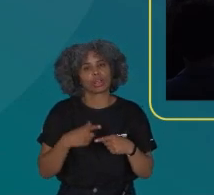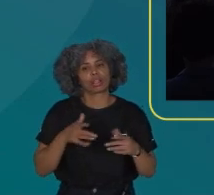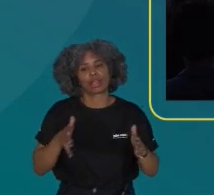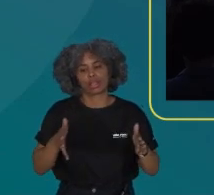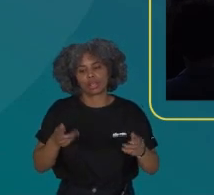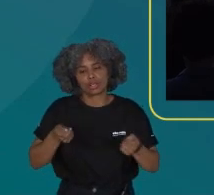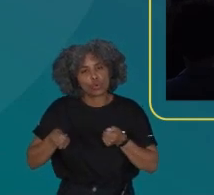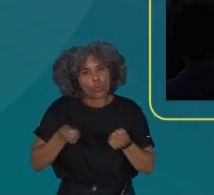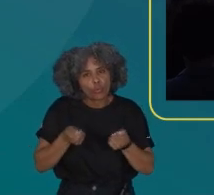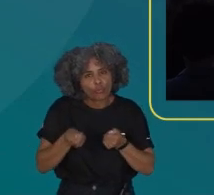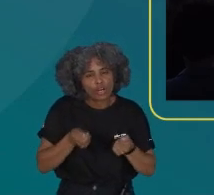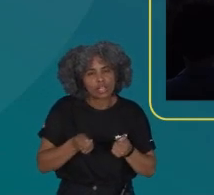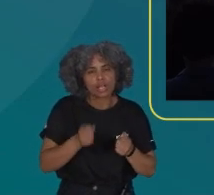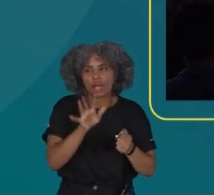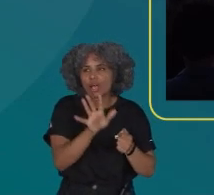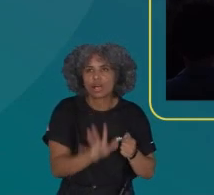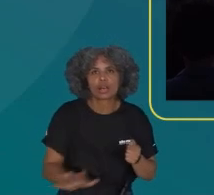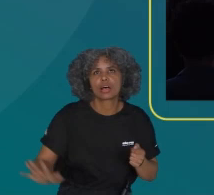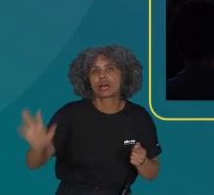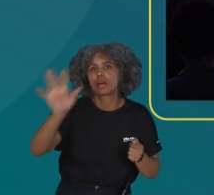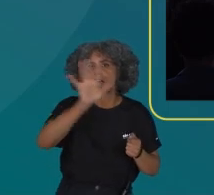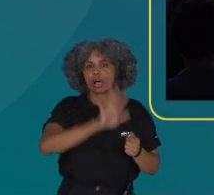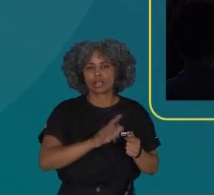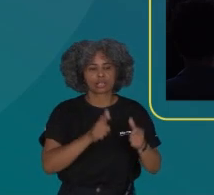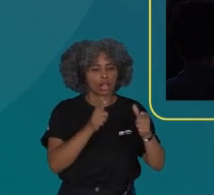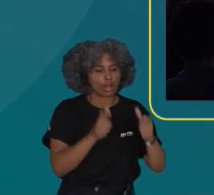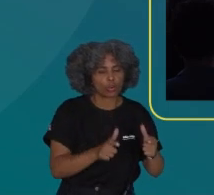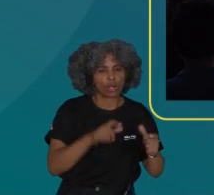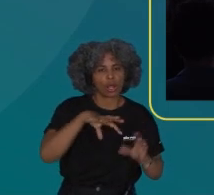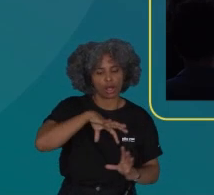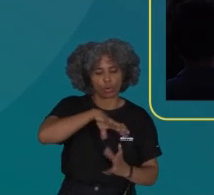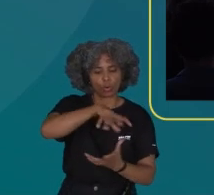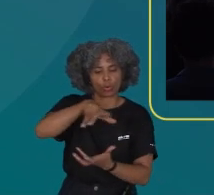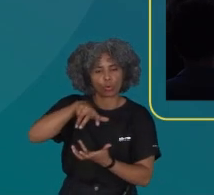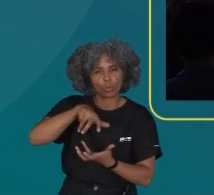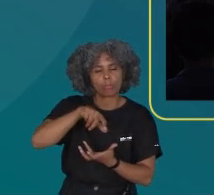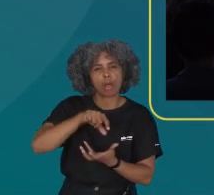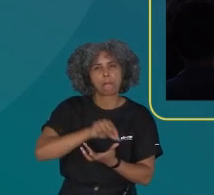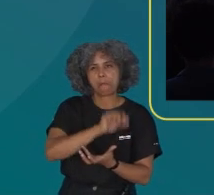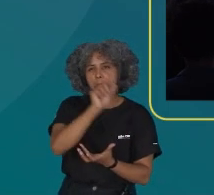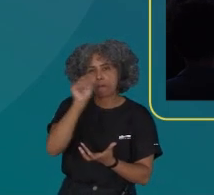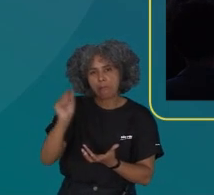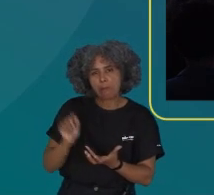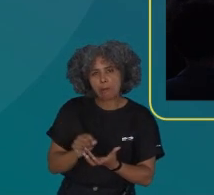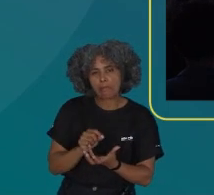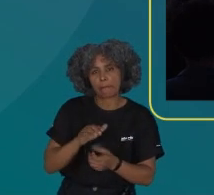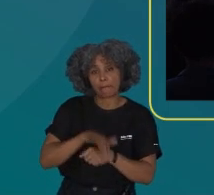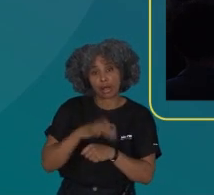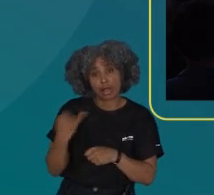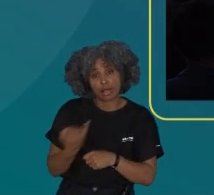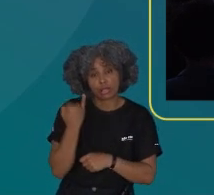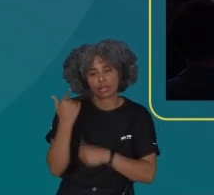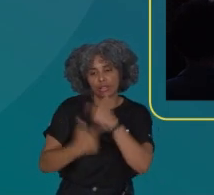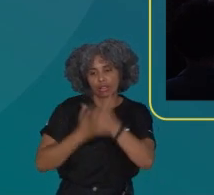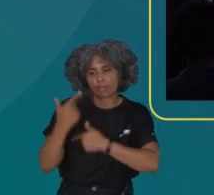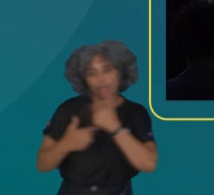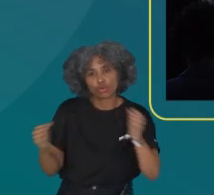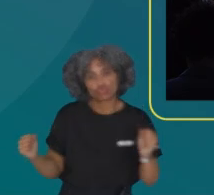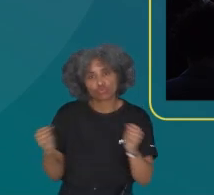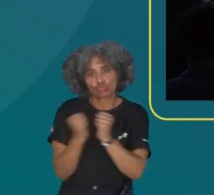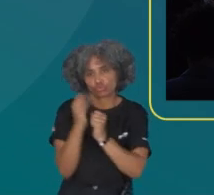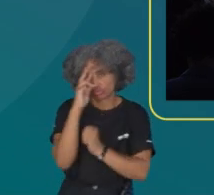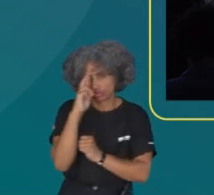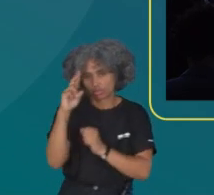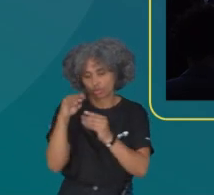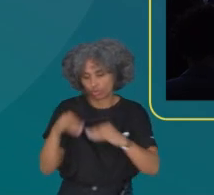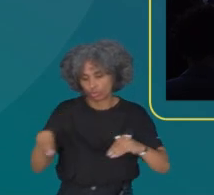But what you're pointing out is that we're looking at working with land users, and there's a lot of long-term